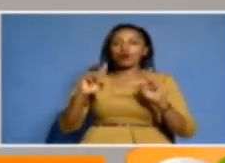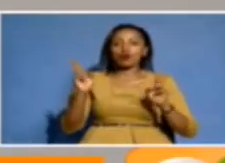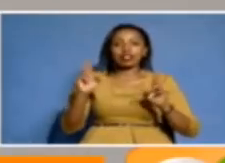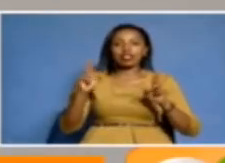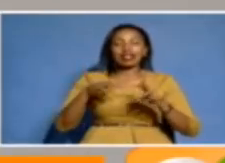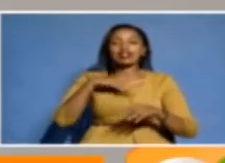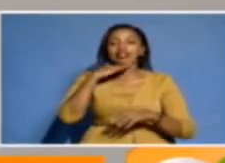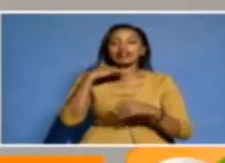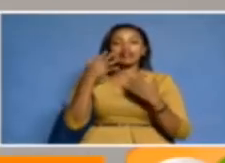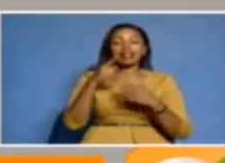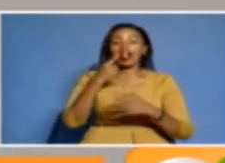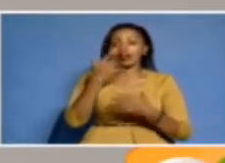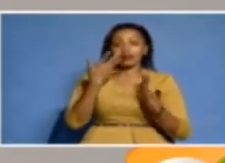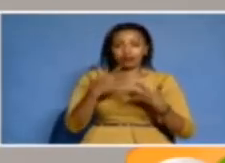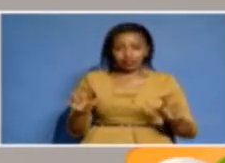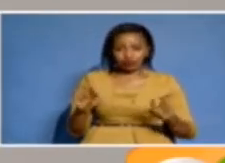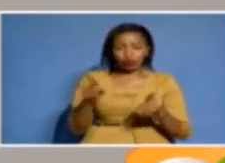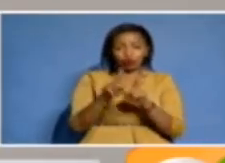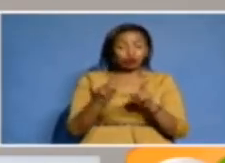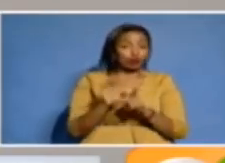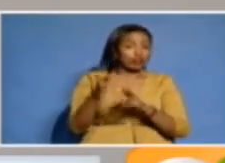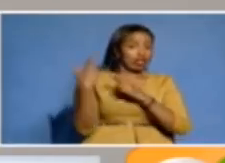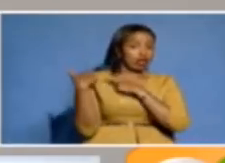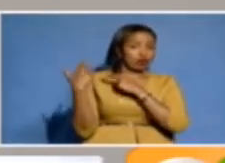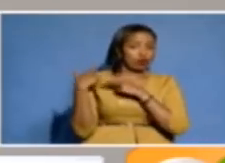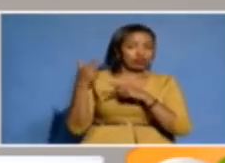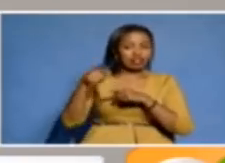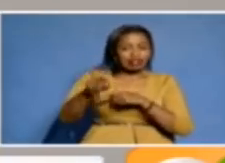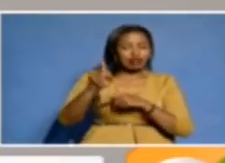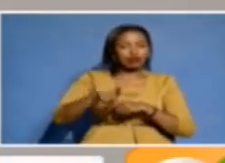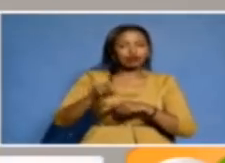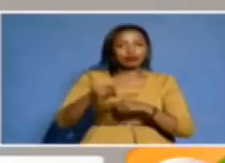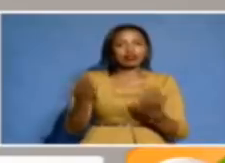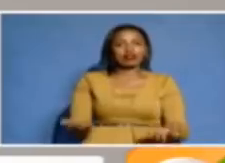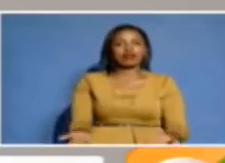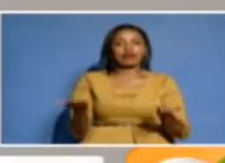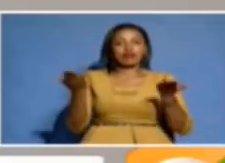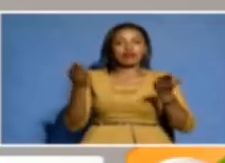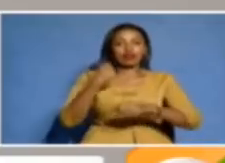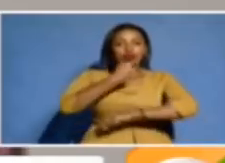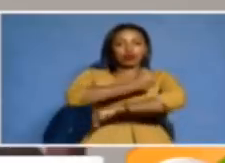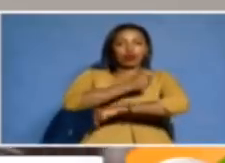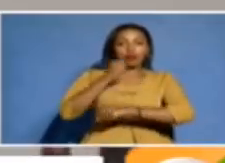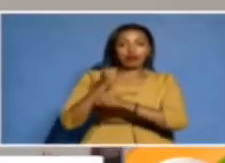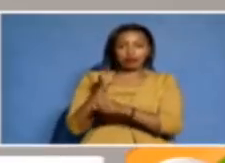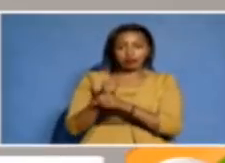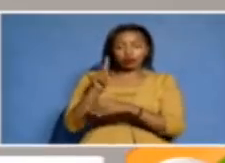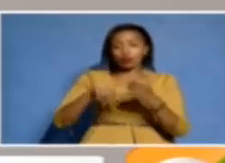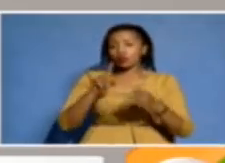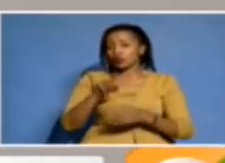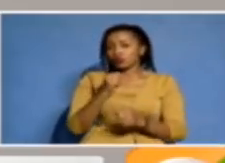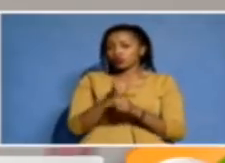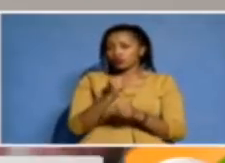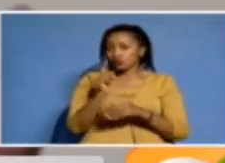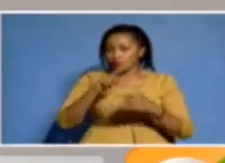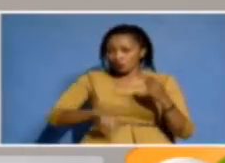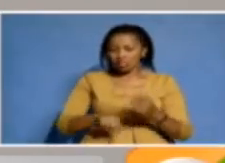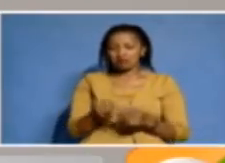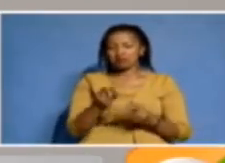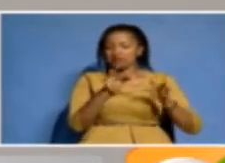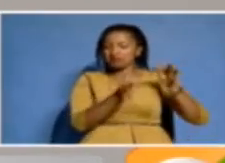not see their role in which they will play in terms of improving our school performance. So what we need to do is to look at our public policy,